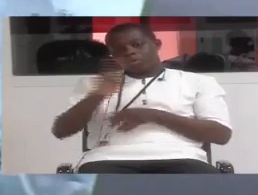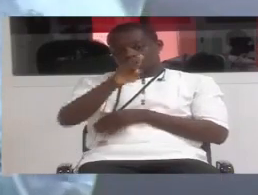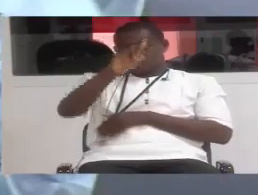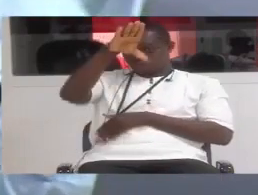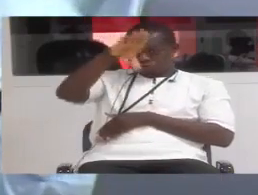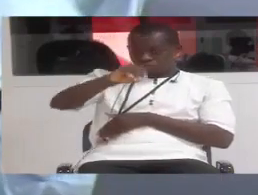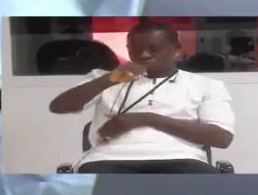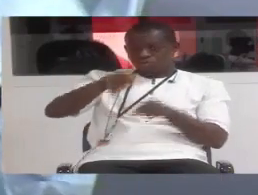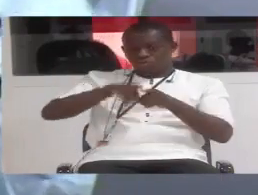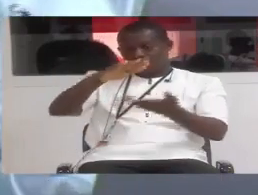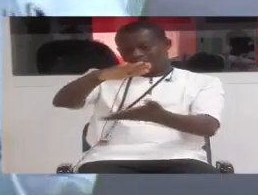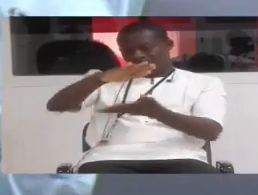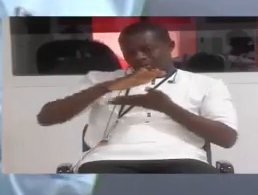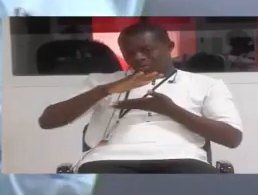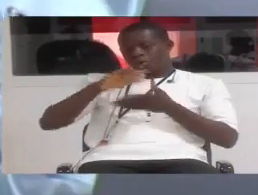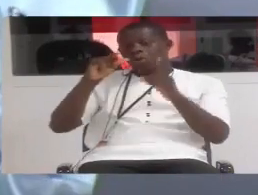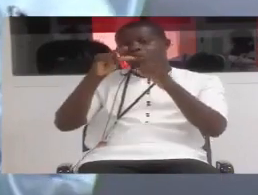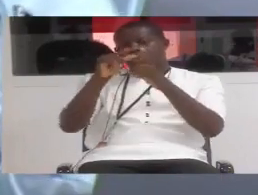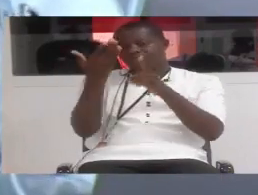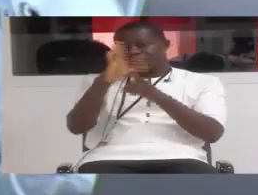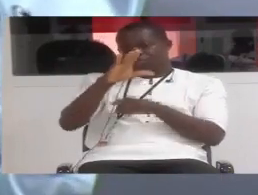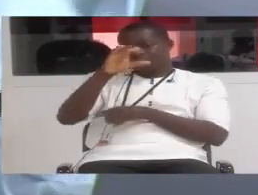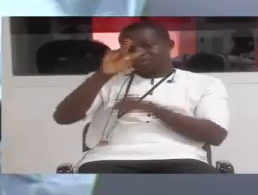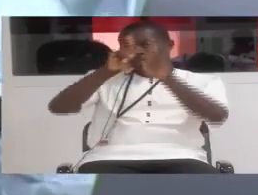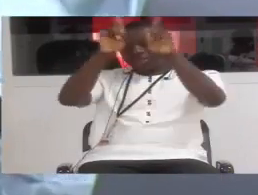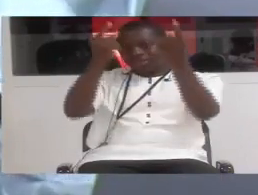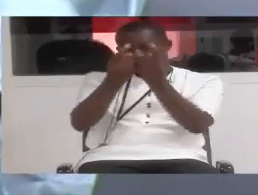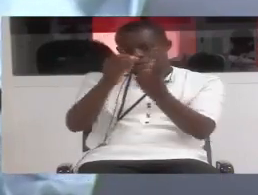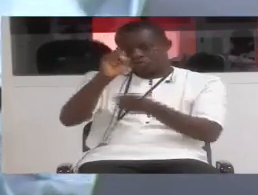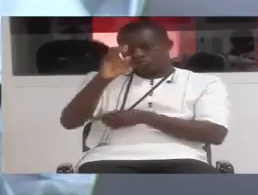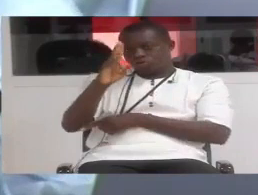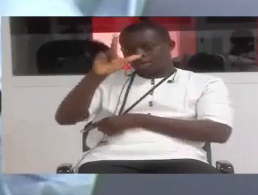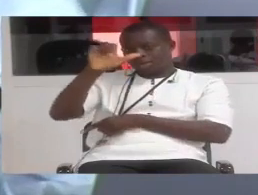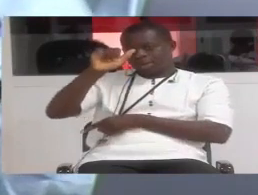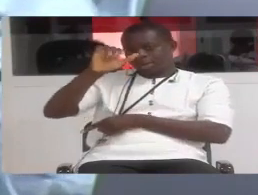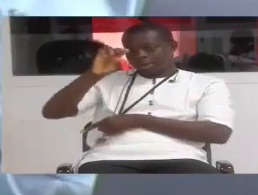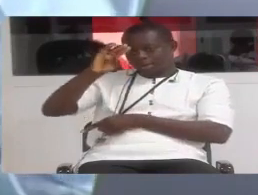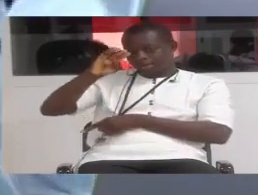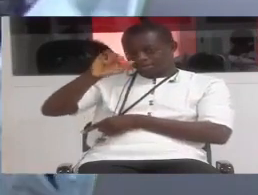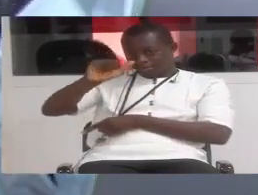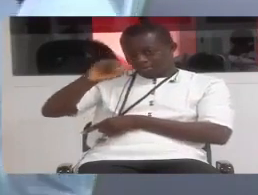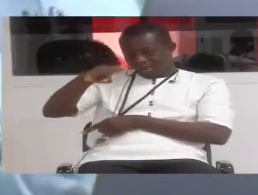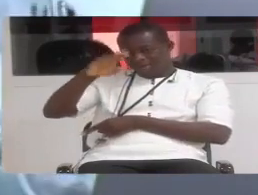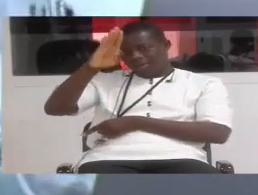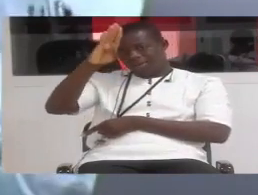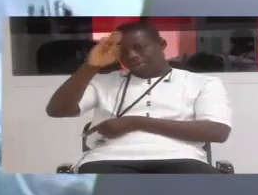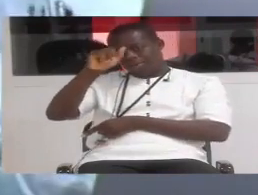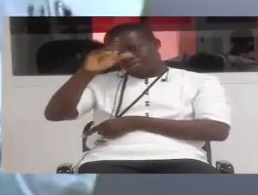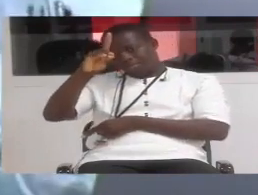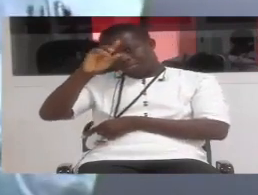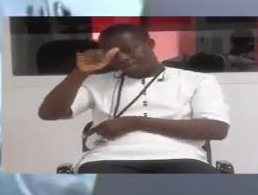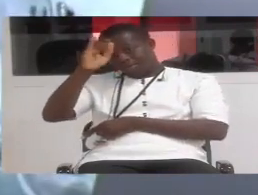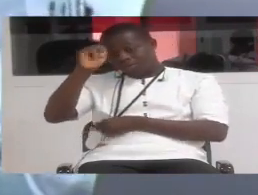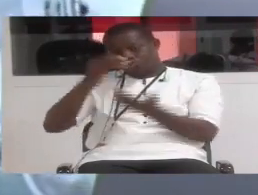received word from General Sol Badji through Major Noha Badji that these people should be